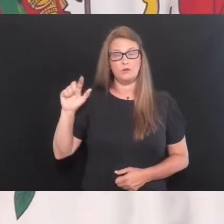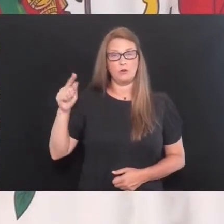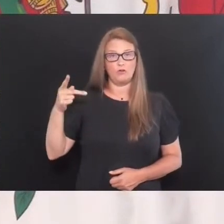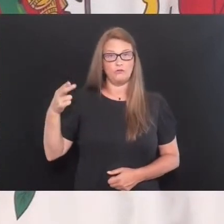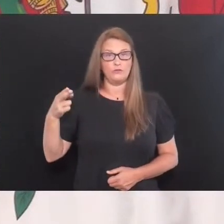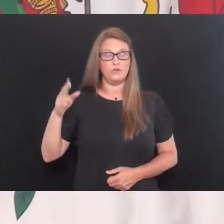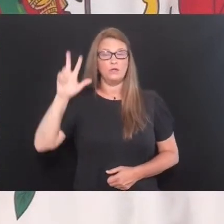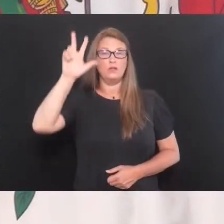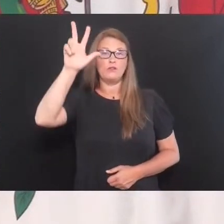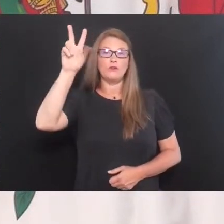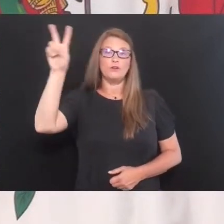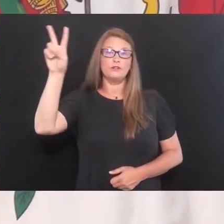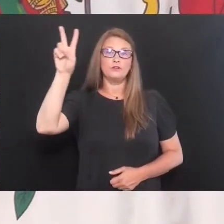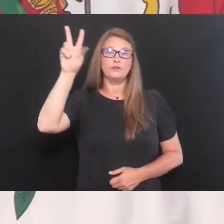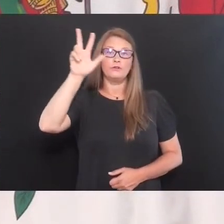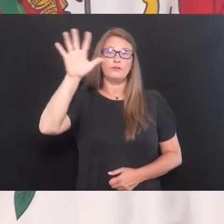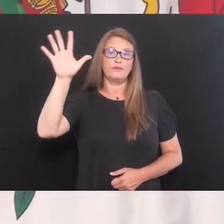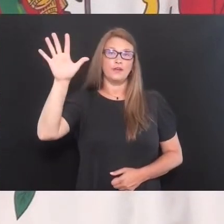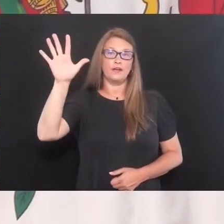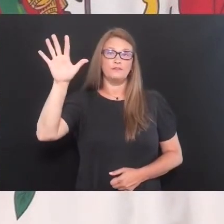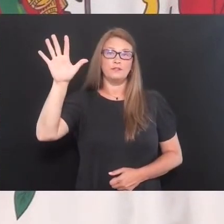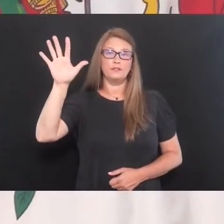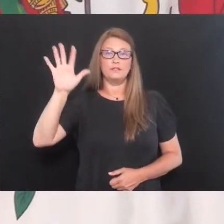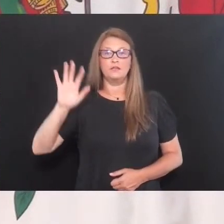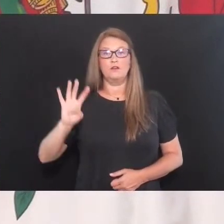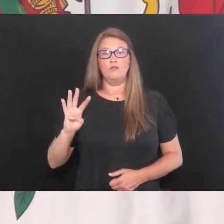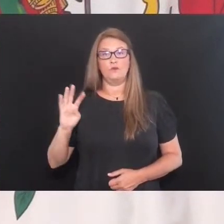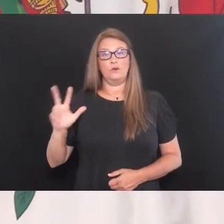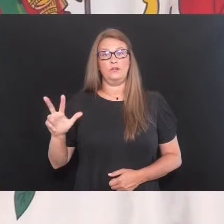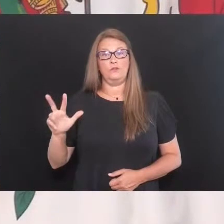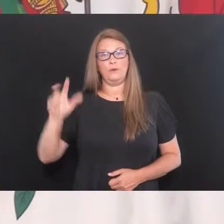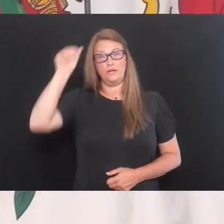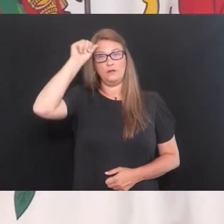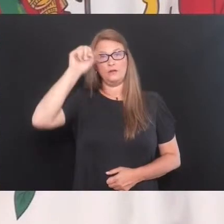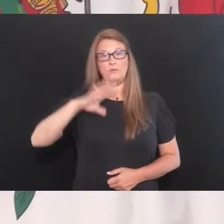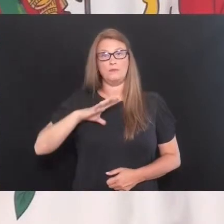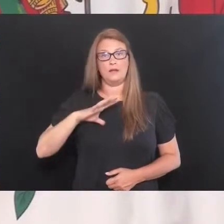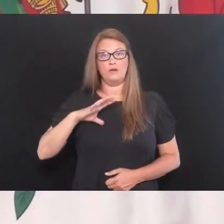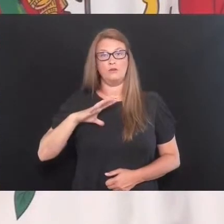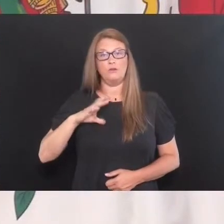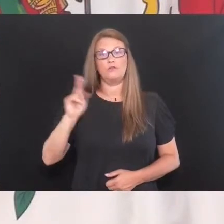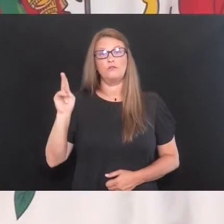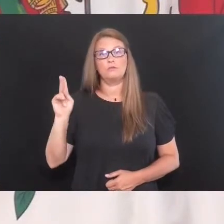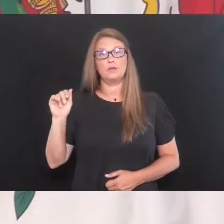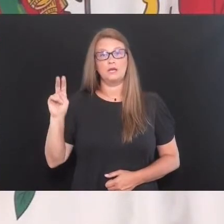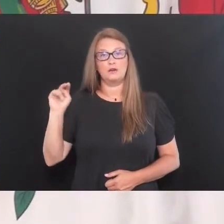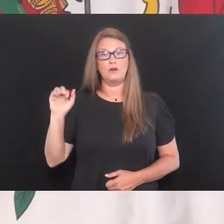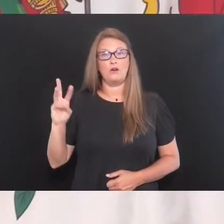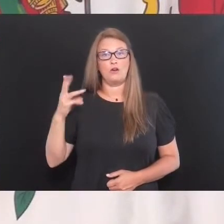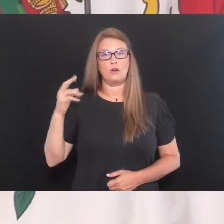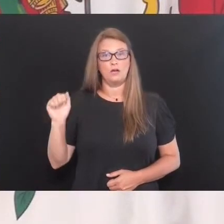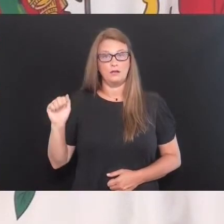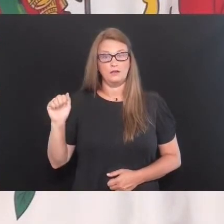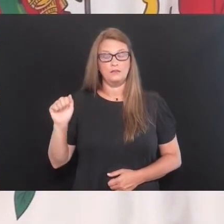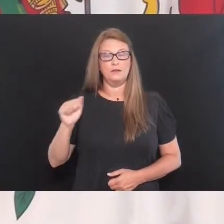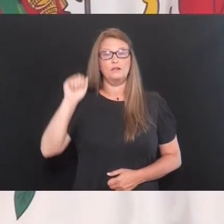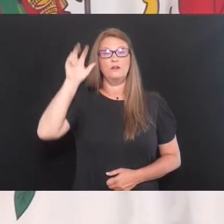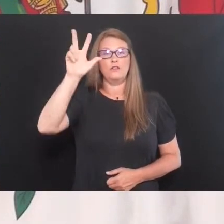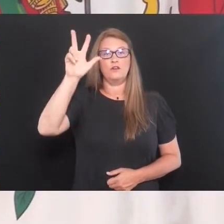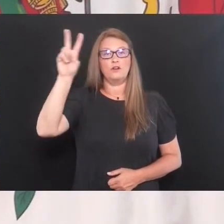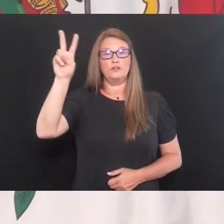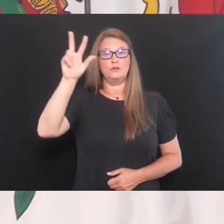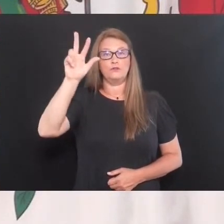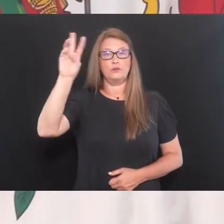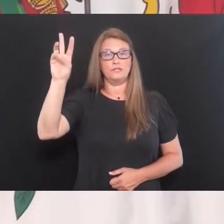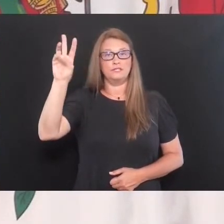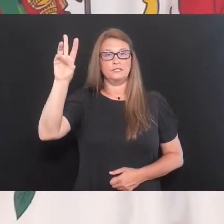Our 3,235th death is a 43-year-old male from Kanawha County. Our 3,236th